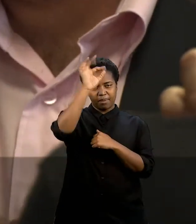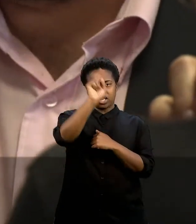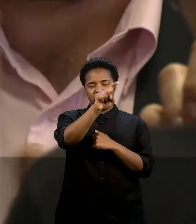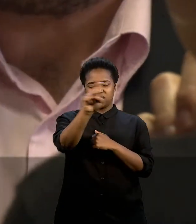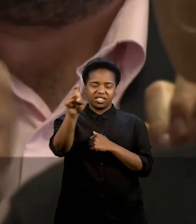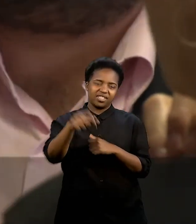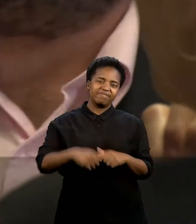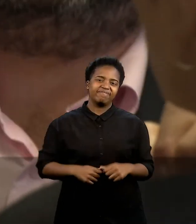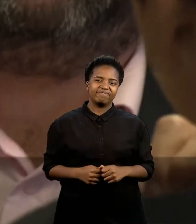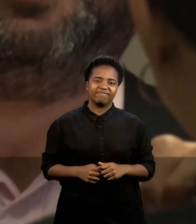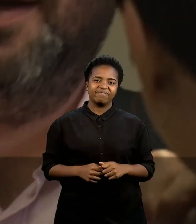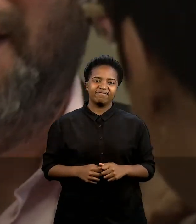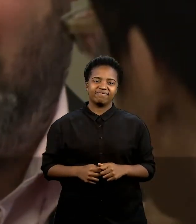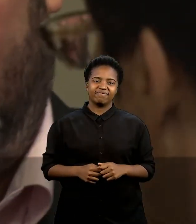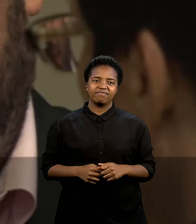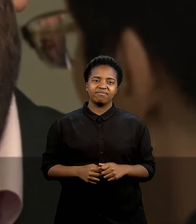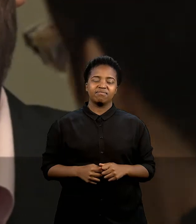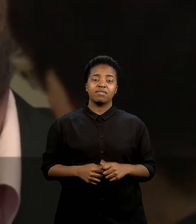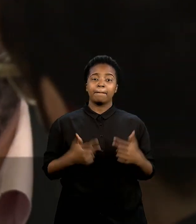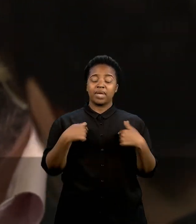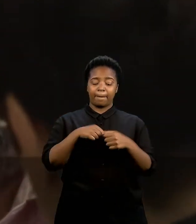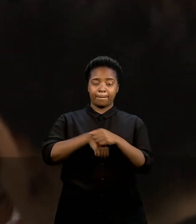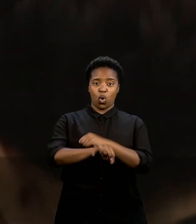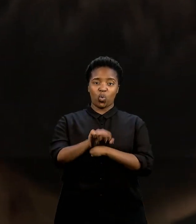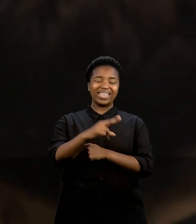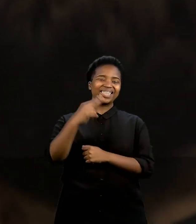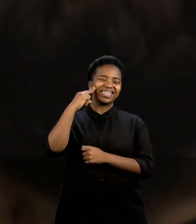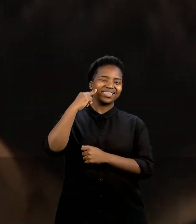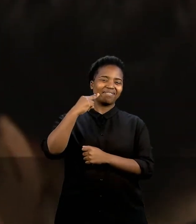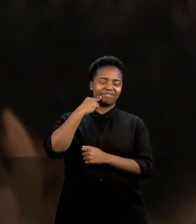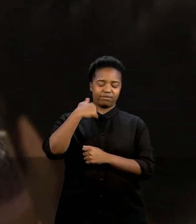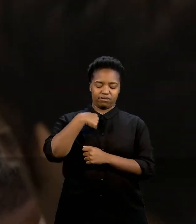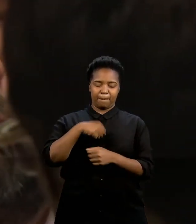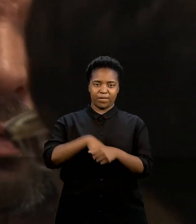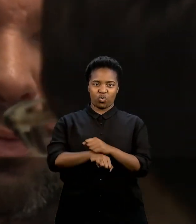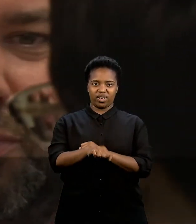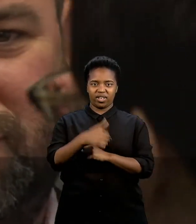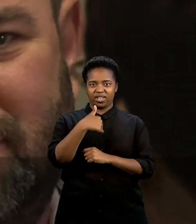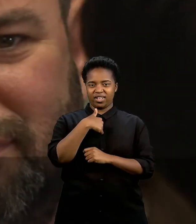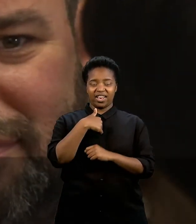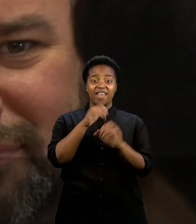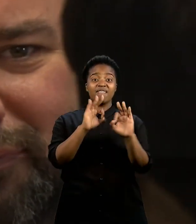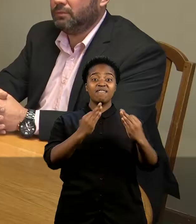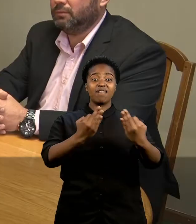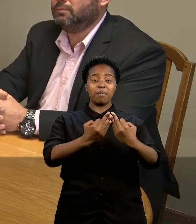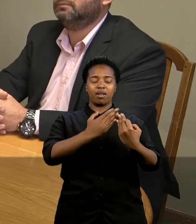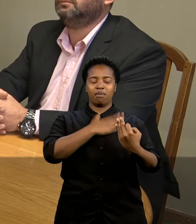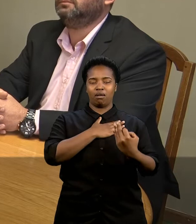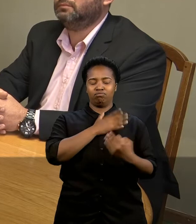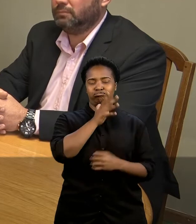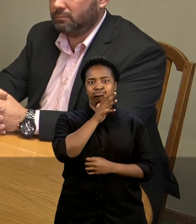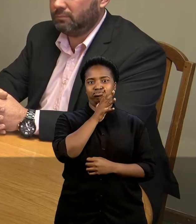government departments, and I'm a financial assistant. I was born as a deaf person. I have many